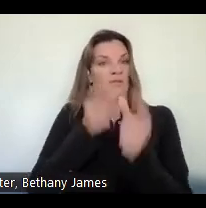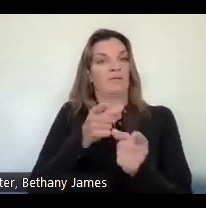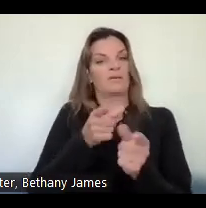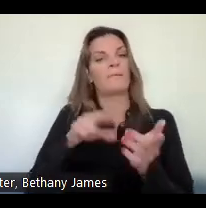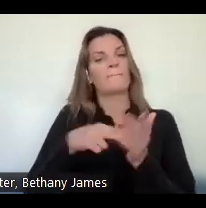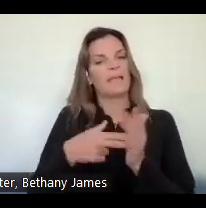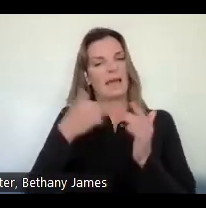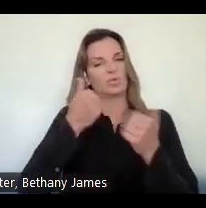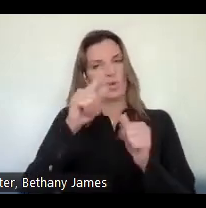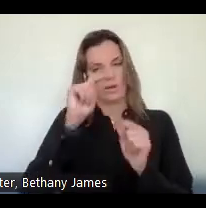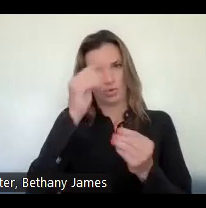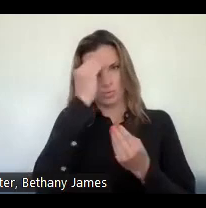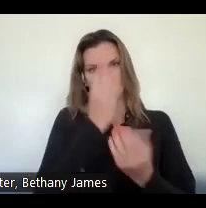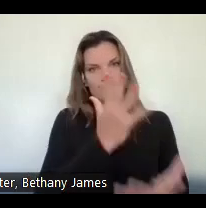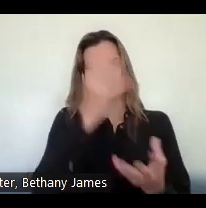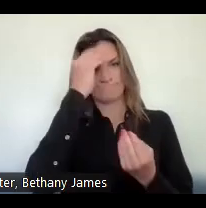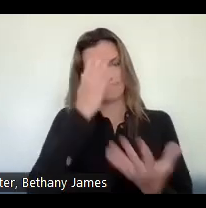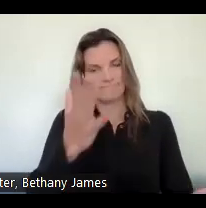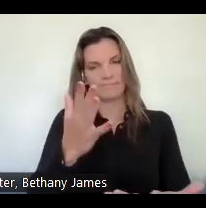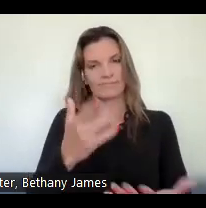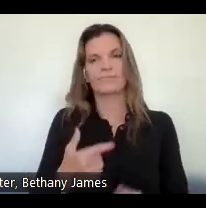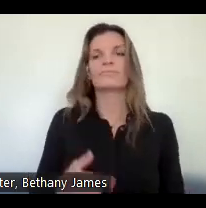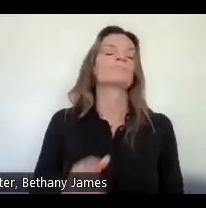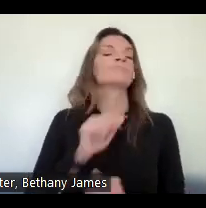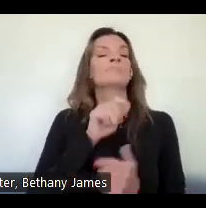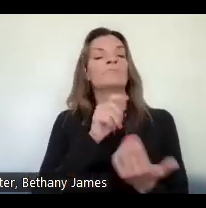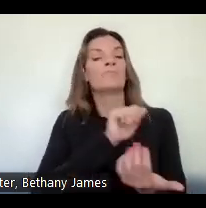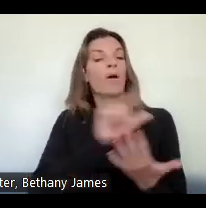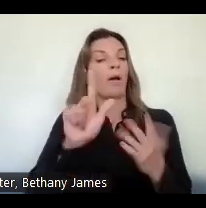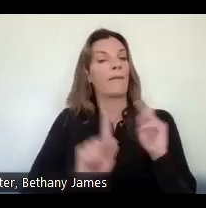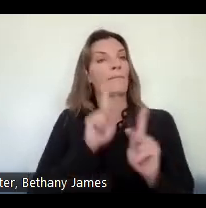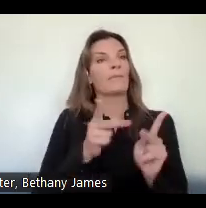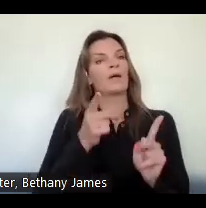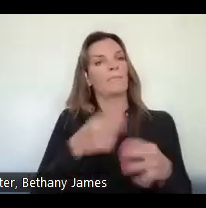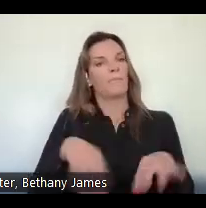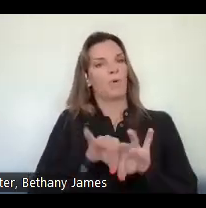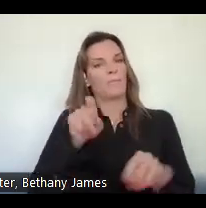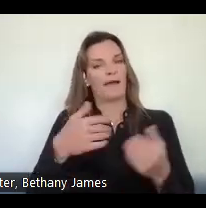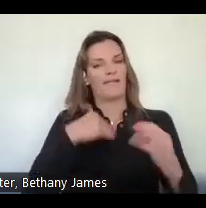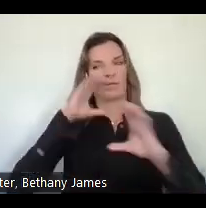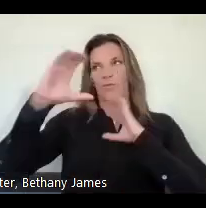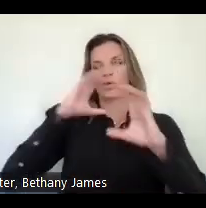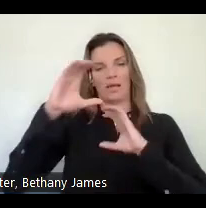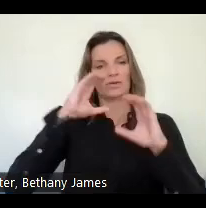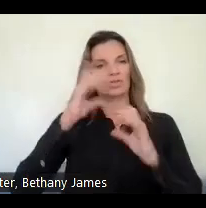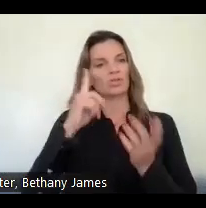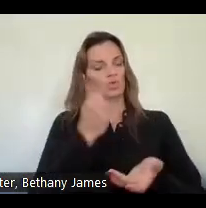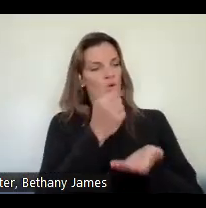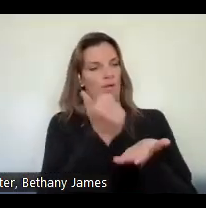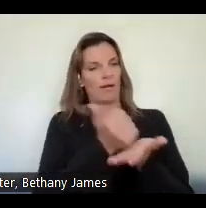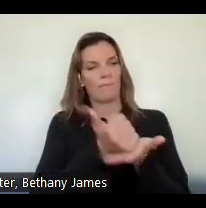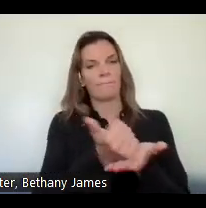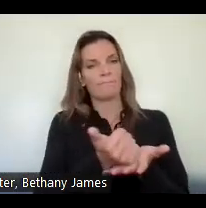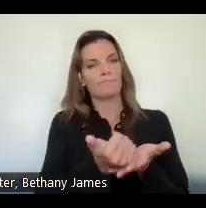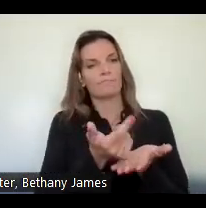a means of communication in order to function in their daily lives. It's a matter of helping them to find the